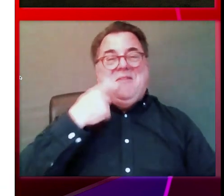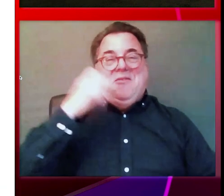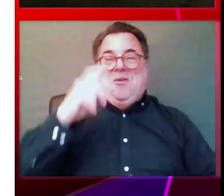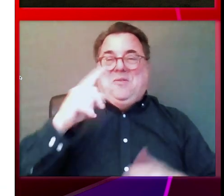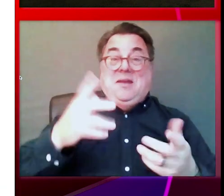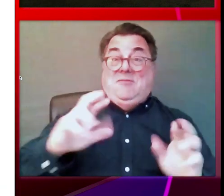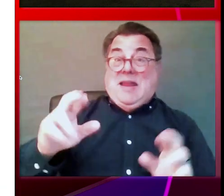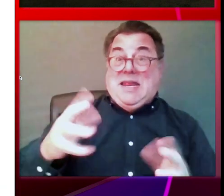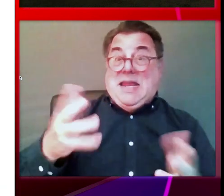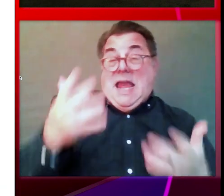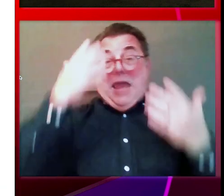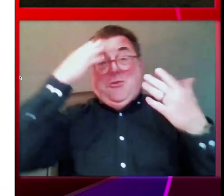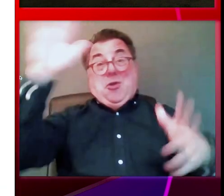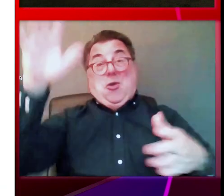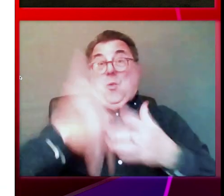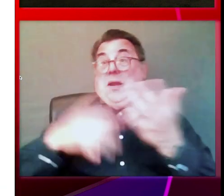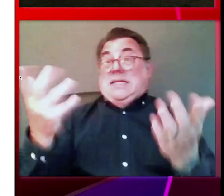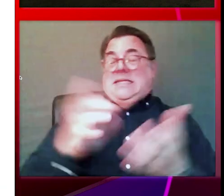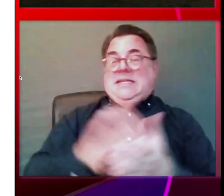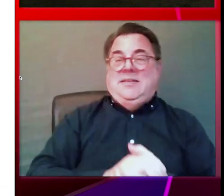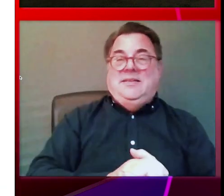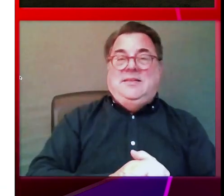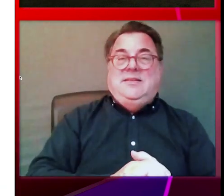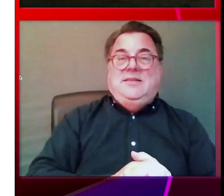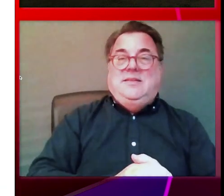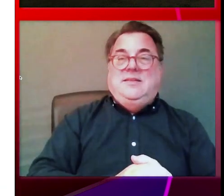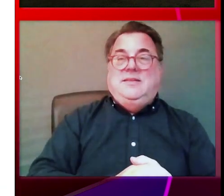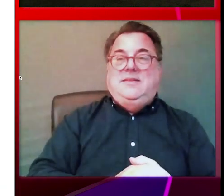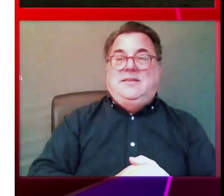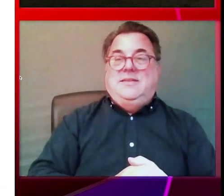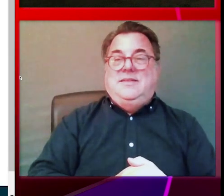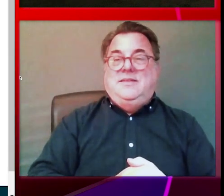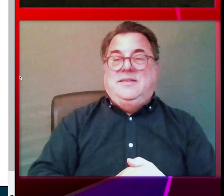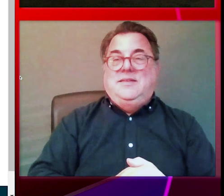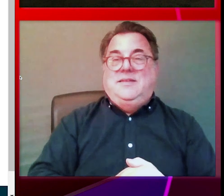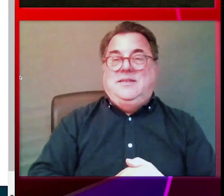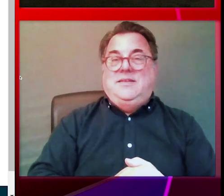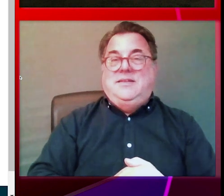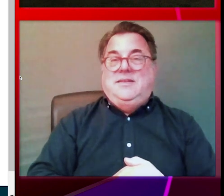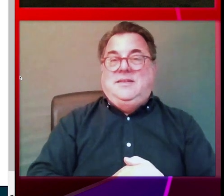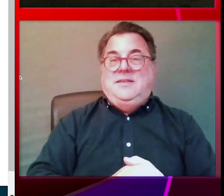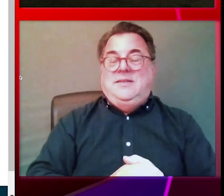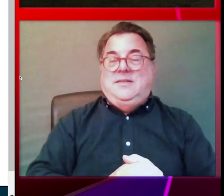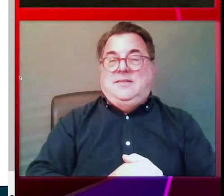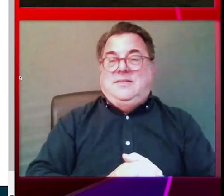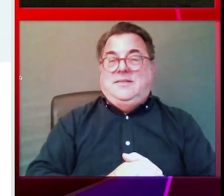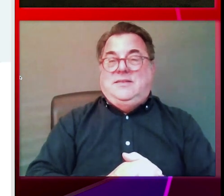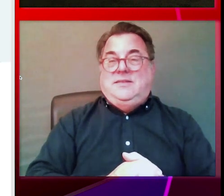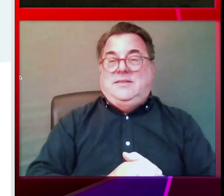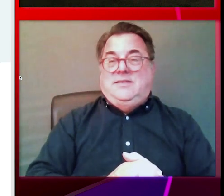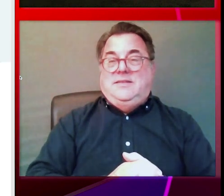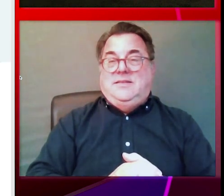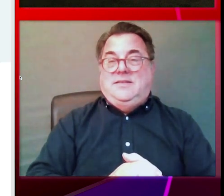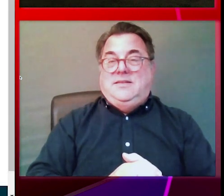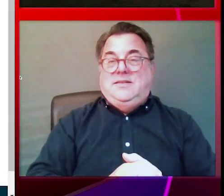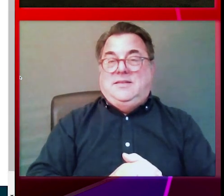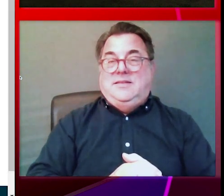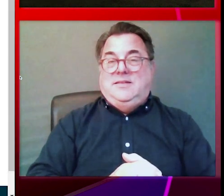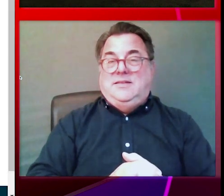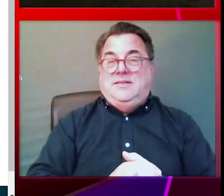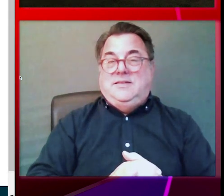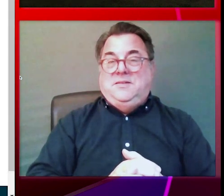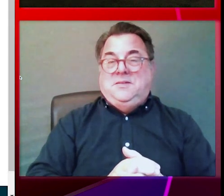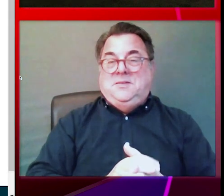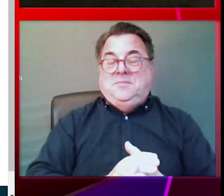I don't know. Wait, what is the object first? Oh, hold on. Uh-oh. I still can't see it. The demo gods. The demo gods are gone. That's what I said. I